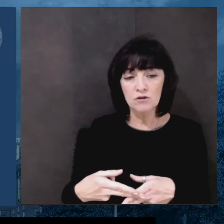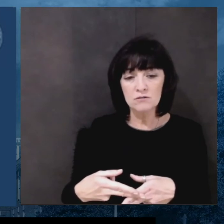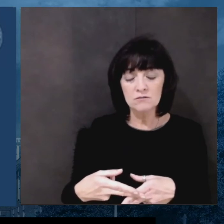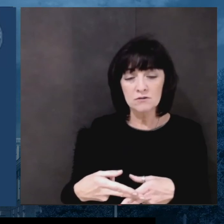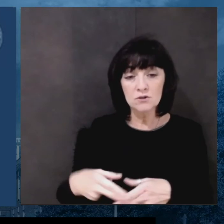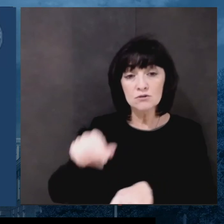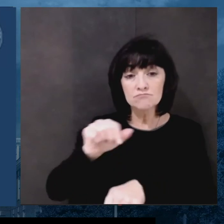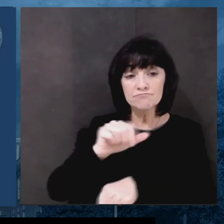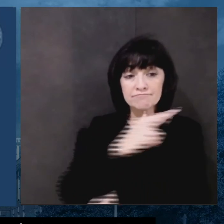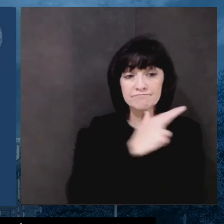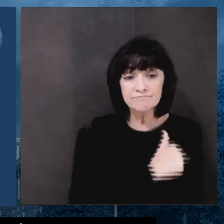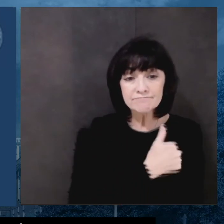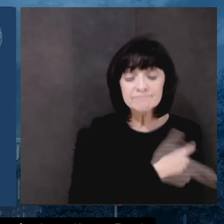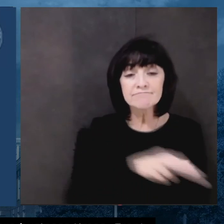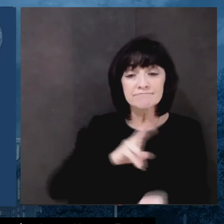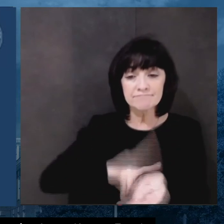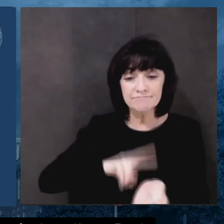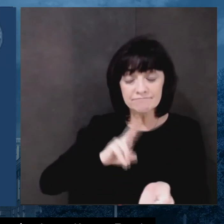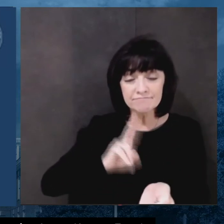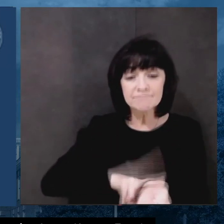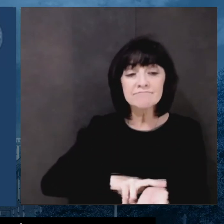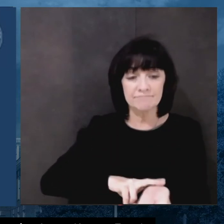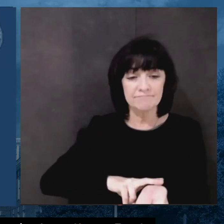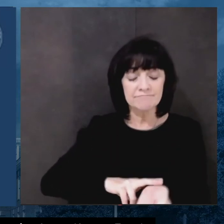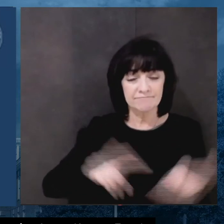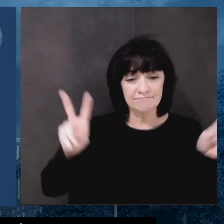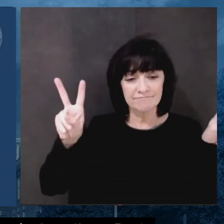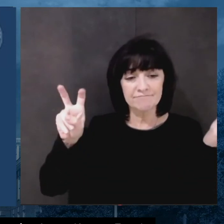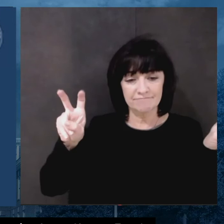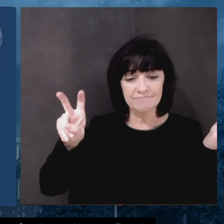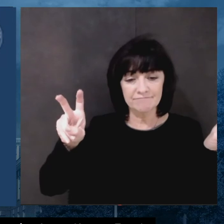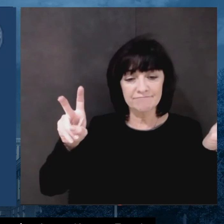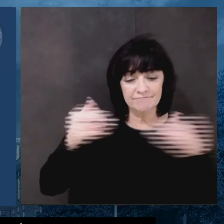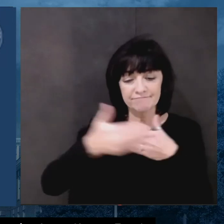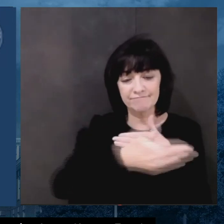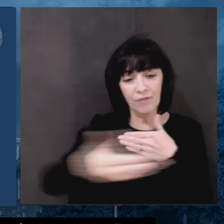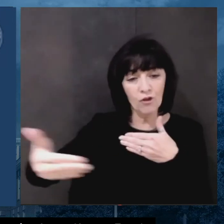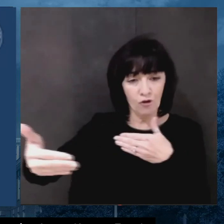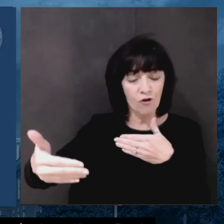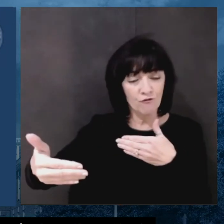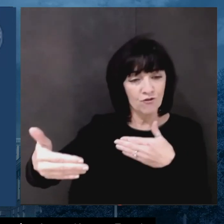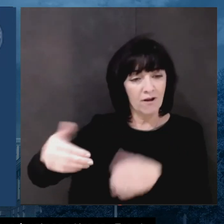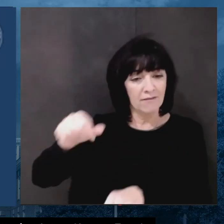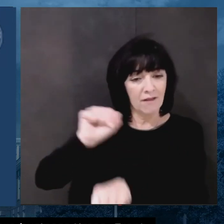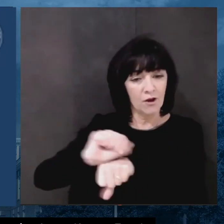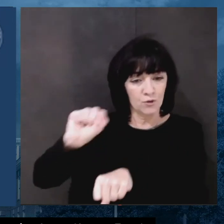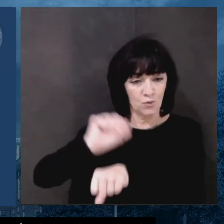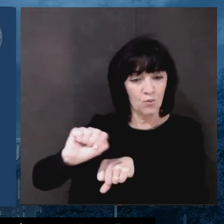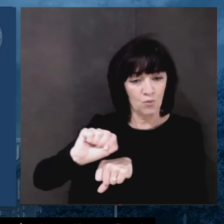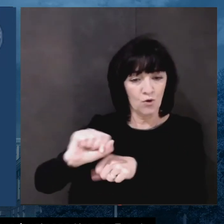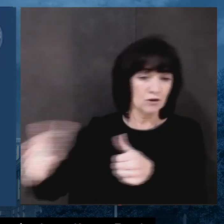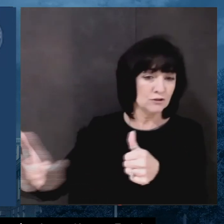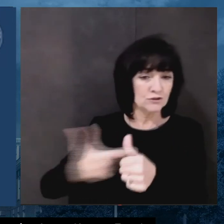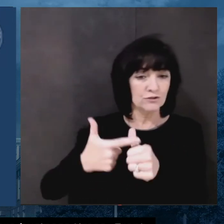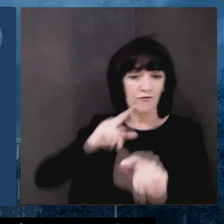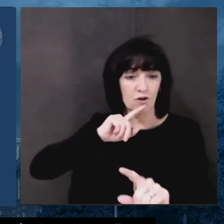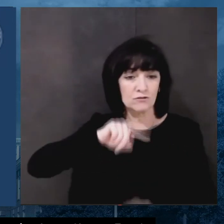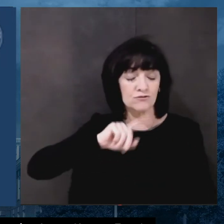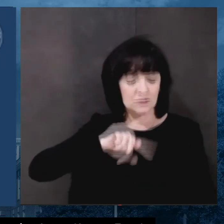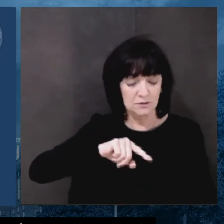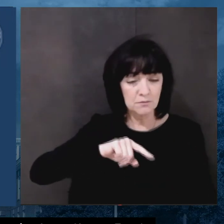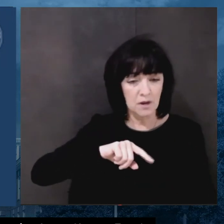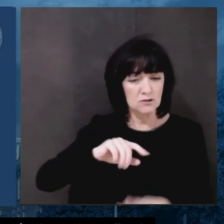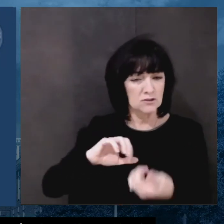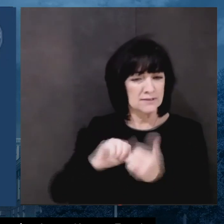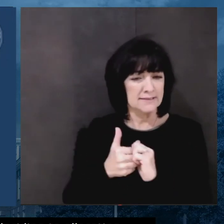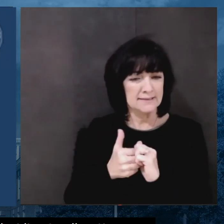for the vaccine. But I just want to understand a little bit more about how is the state deciding how to allocate the vaccine among those groups, especially